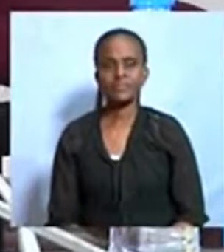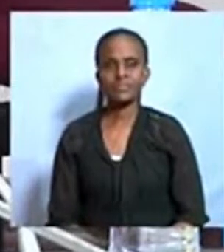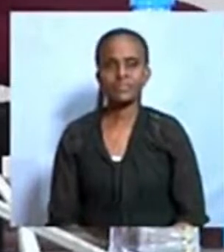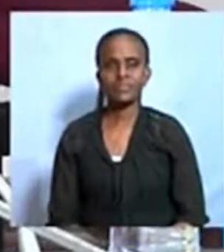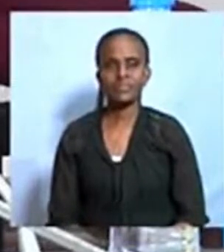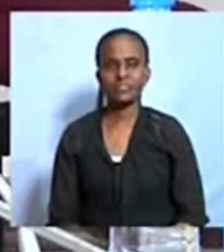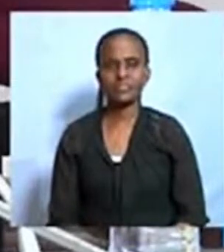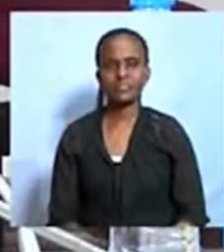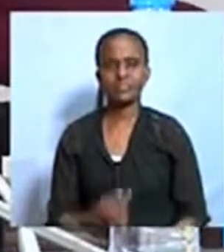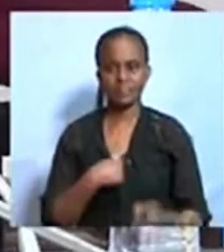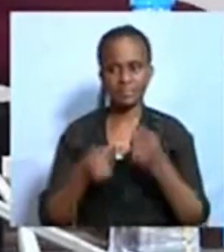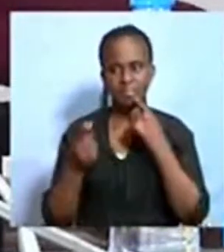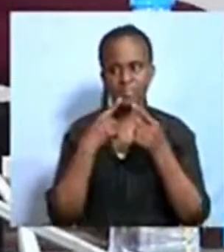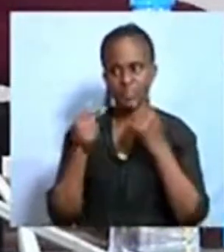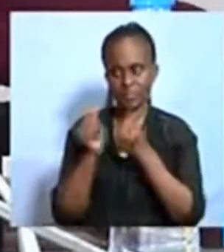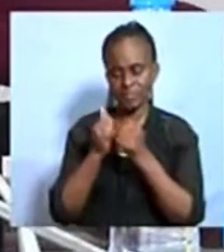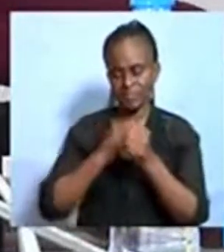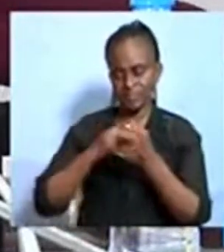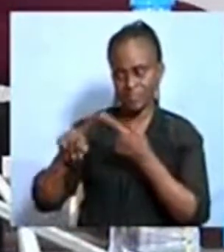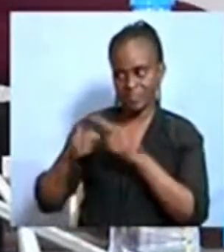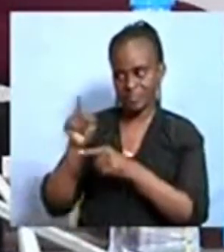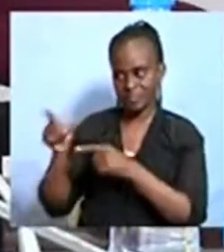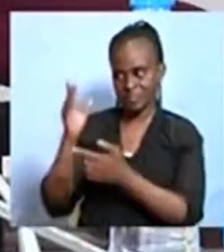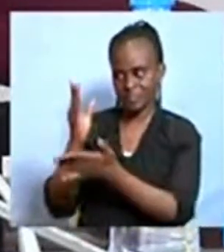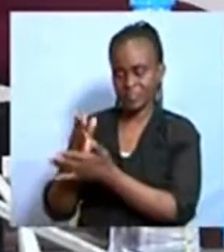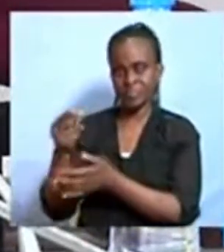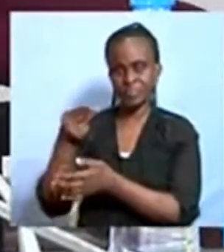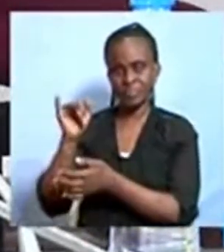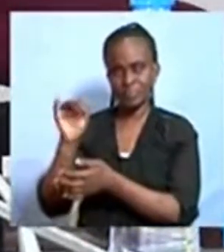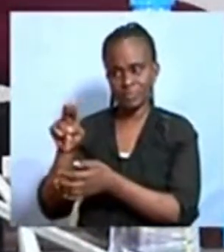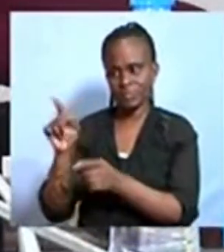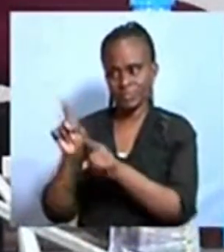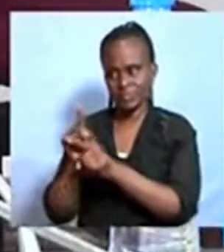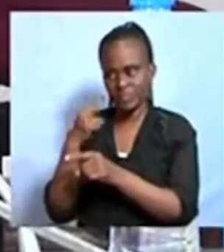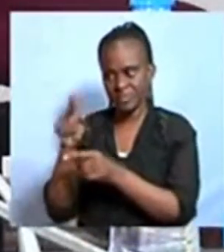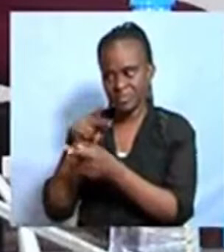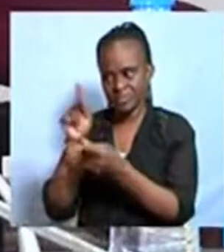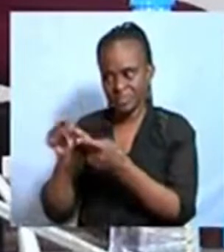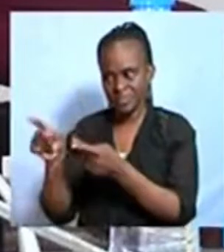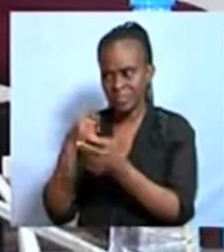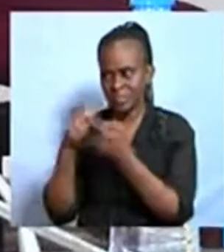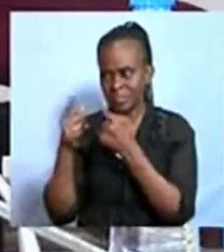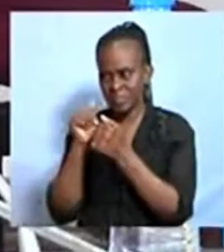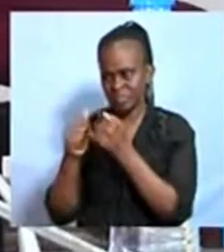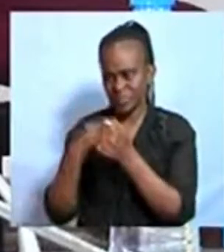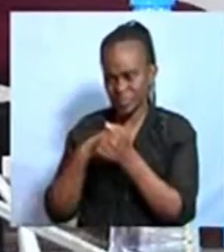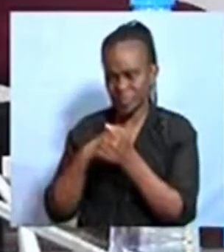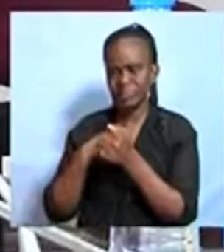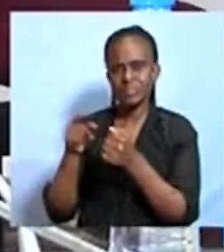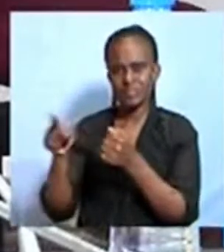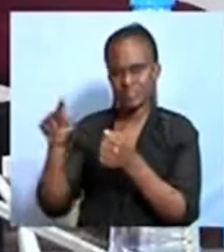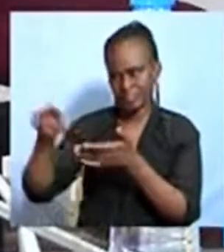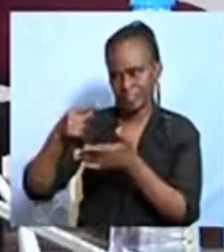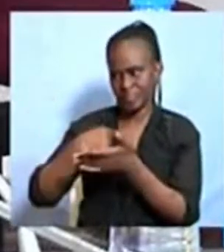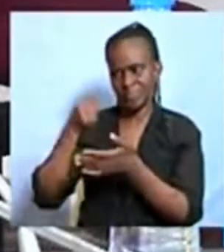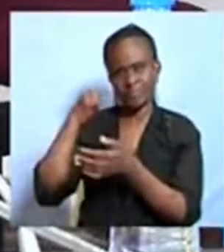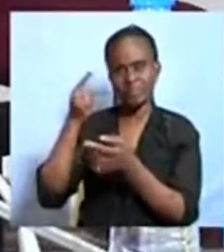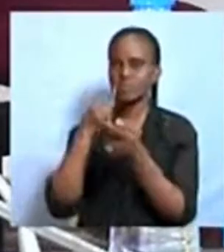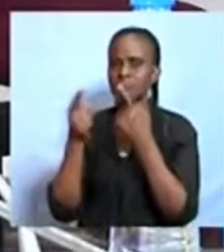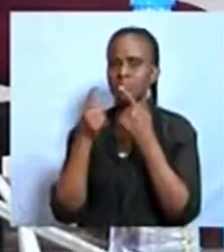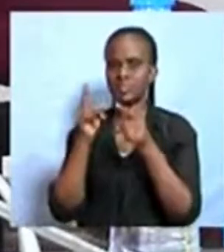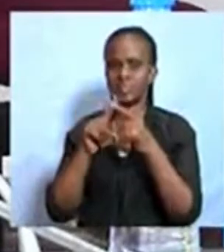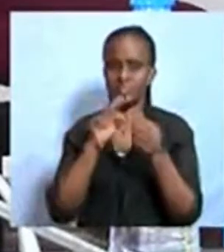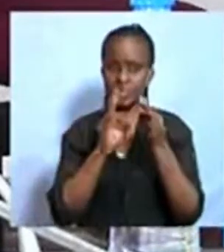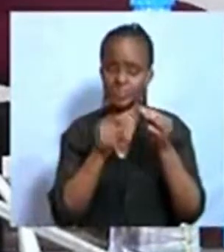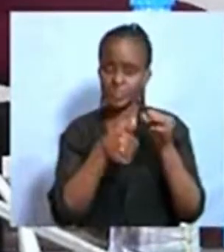Me talking to my colleague about prevention of HIV will pretty much look like I'm talking to him because SAFED is going to pay me for talking. But